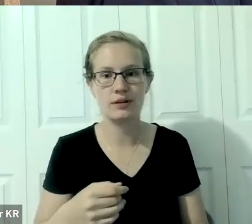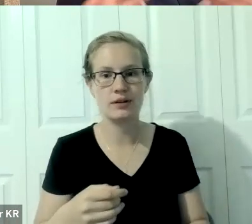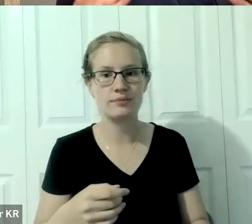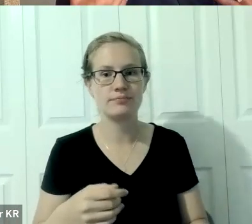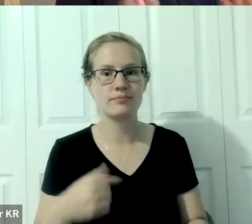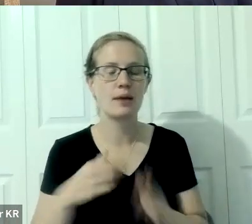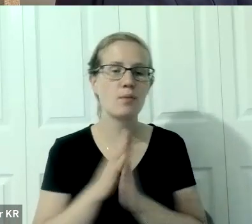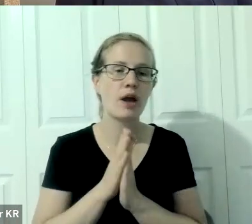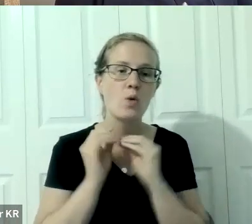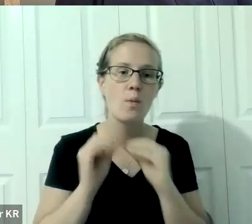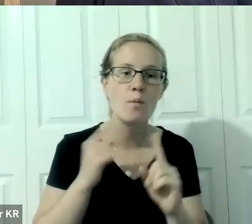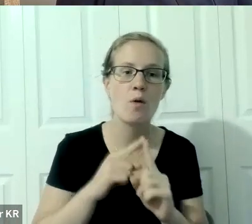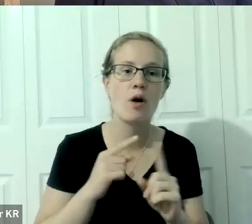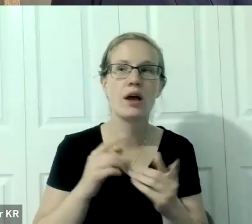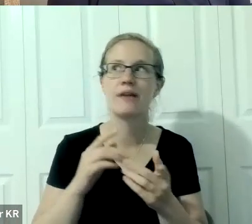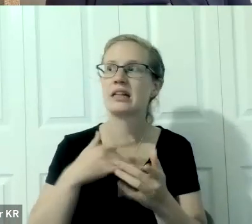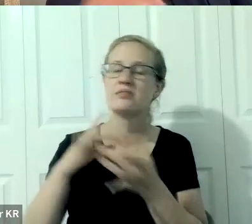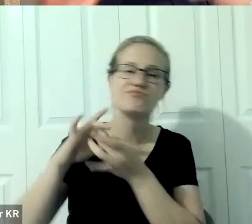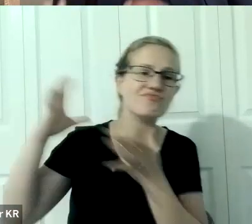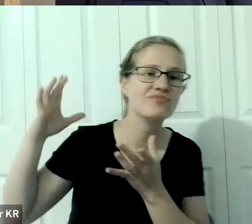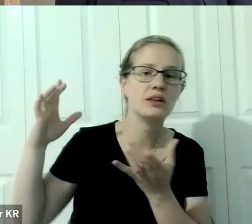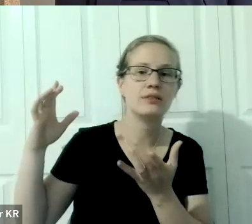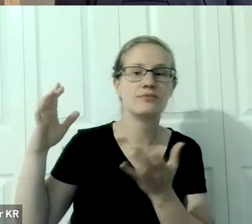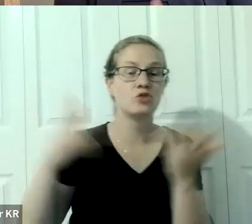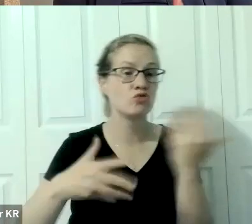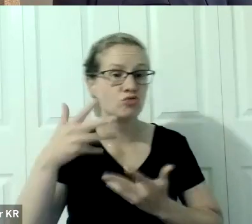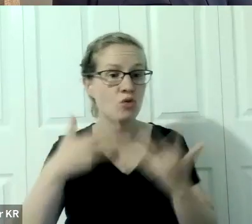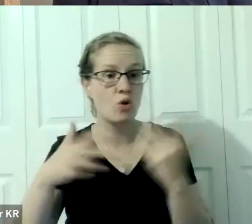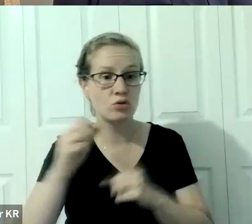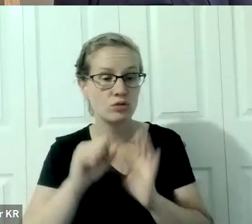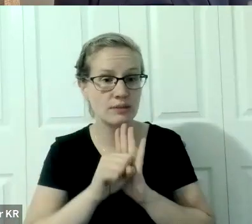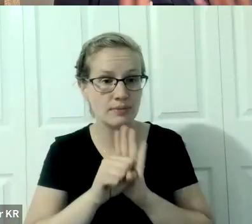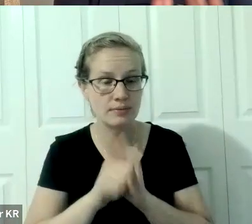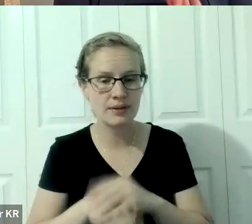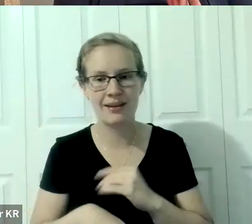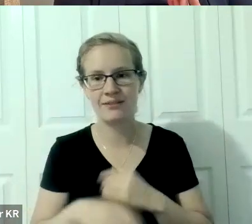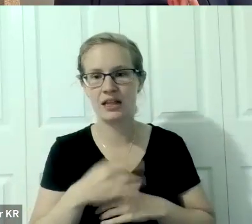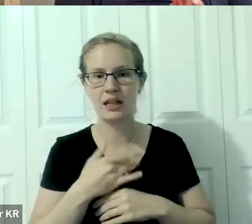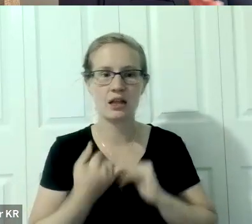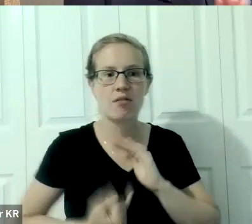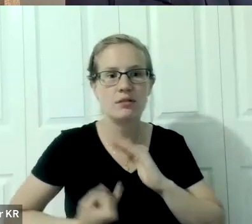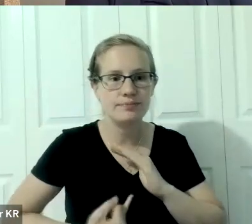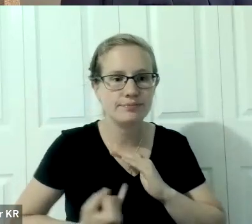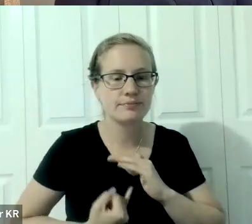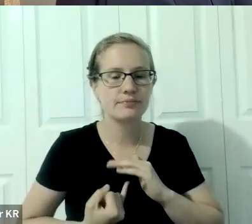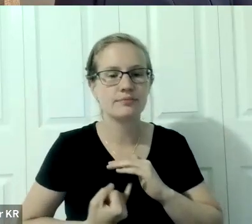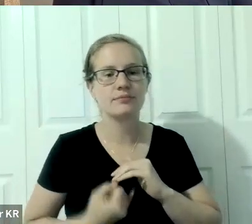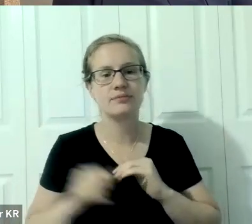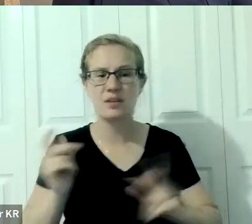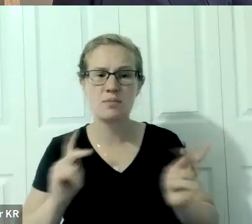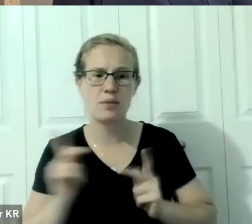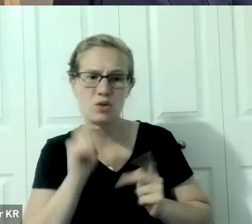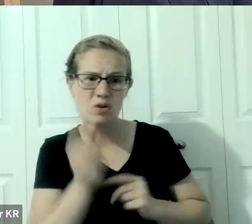meaningless, feeling like a lack of connection with God, social symptoms, feeling in isolation, feeling like other people